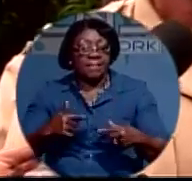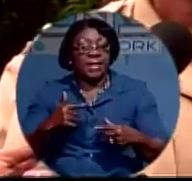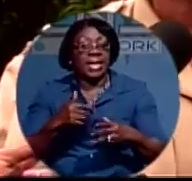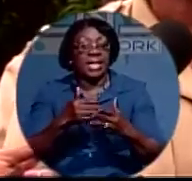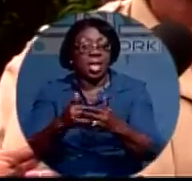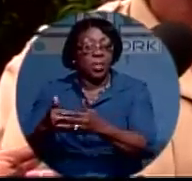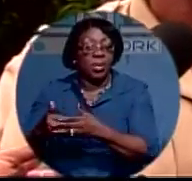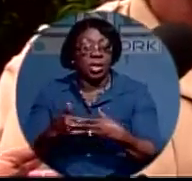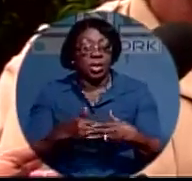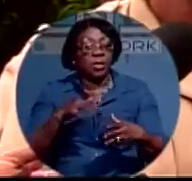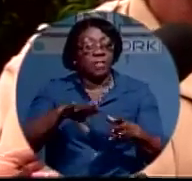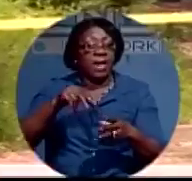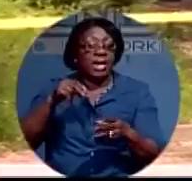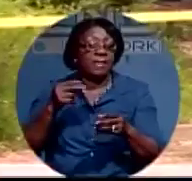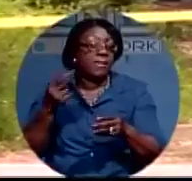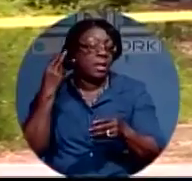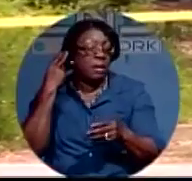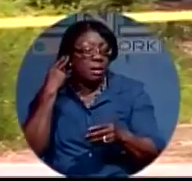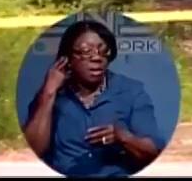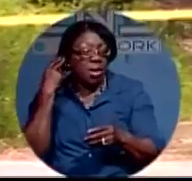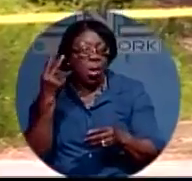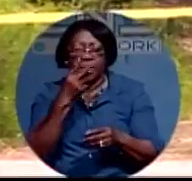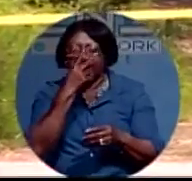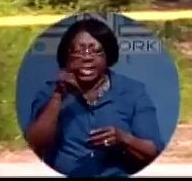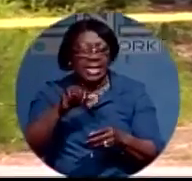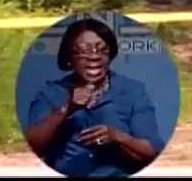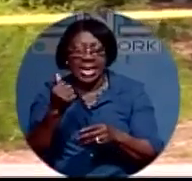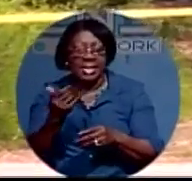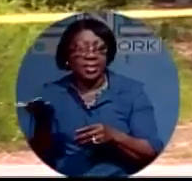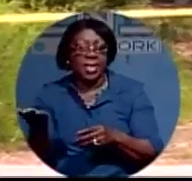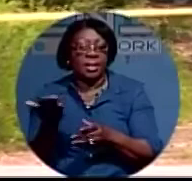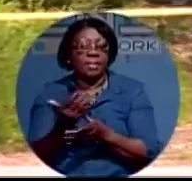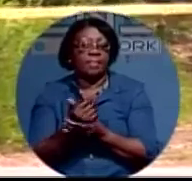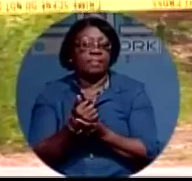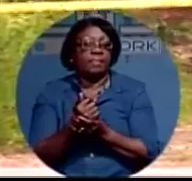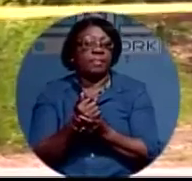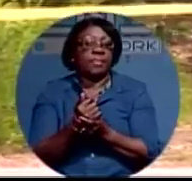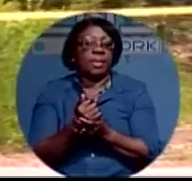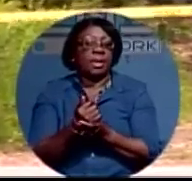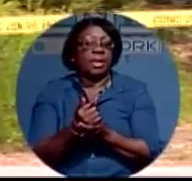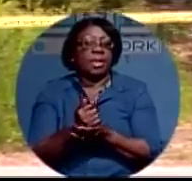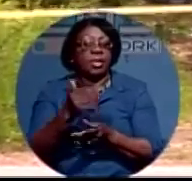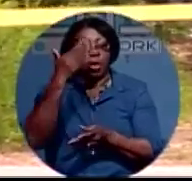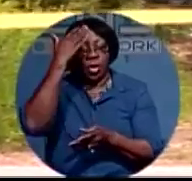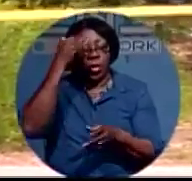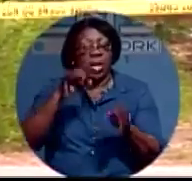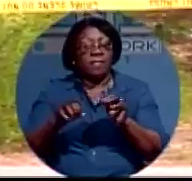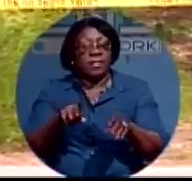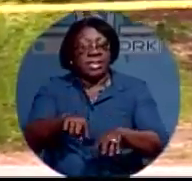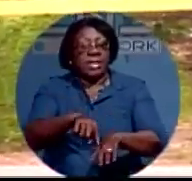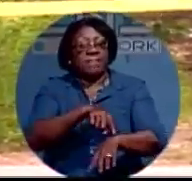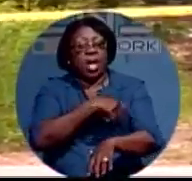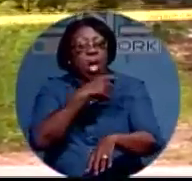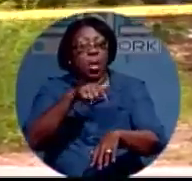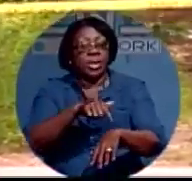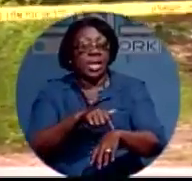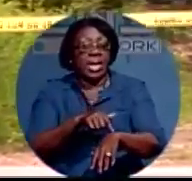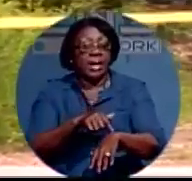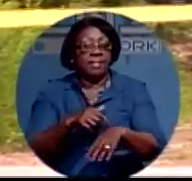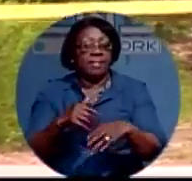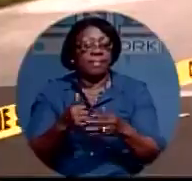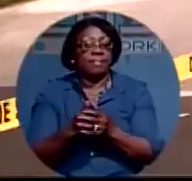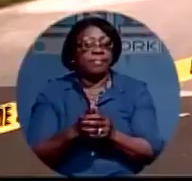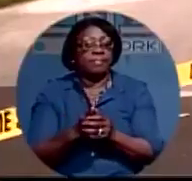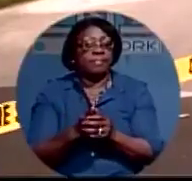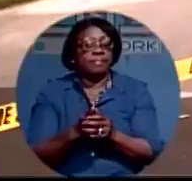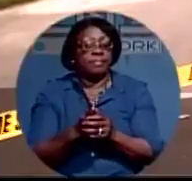anything, then we're going to act on the information that they provide us with. Based on the condition of the body, do you know whether he was there for a long period of time, or was this something that